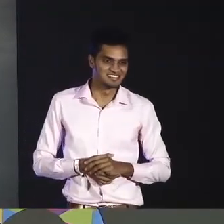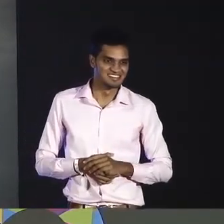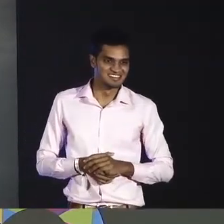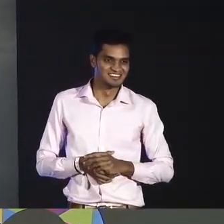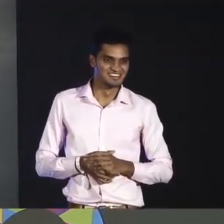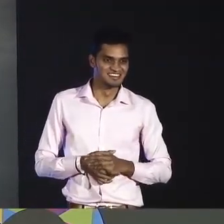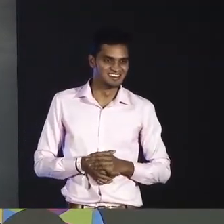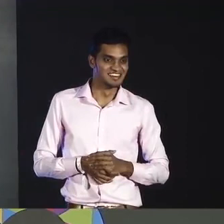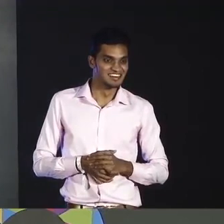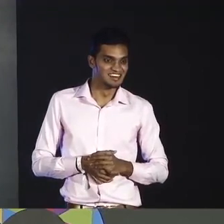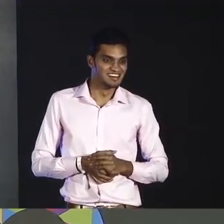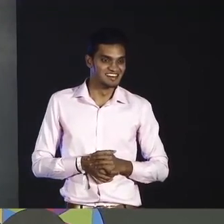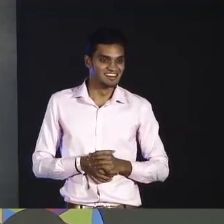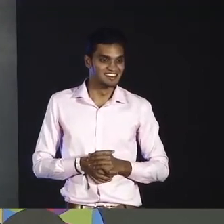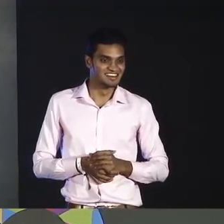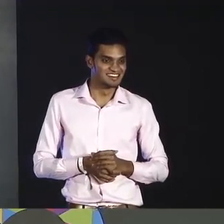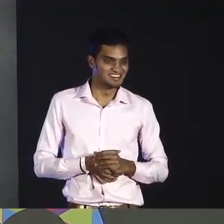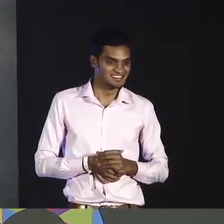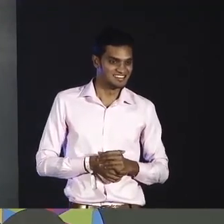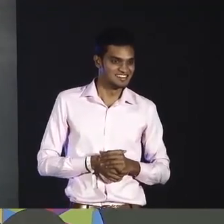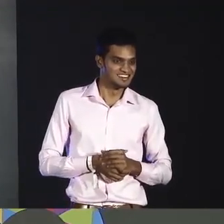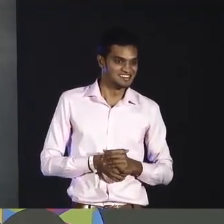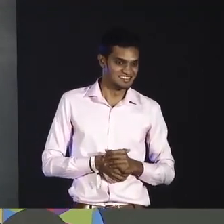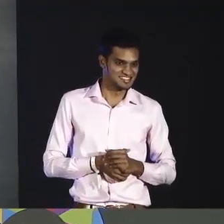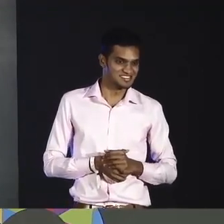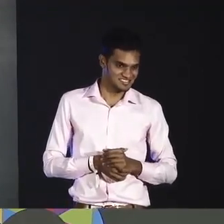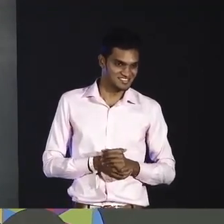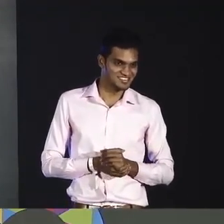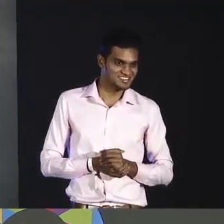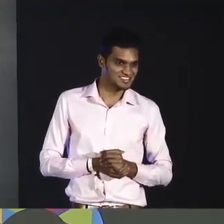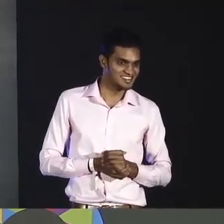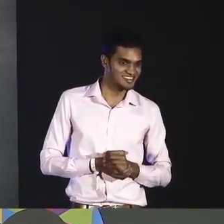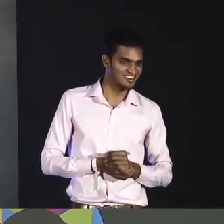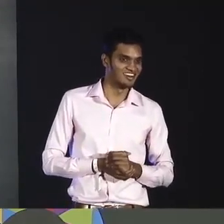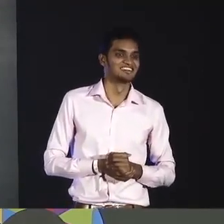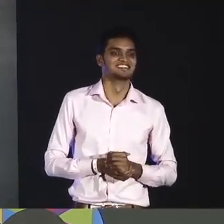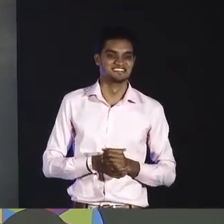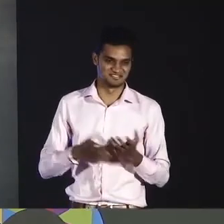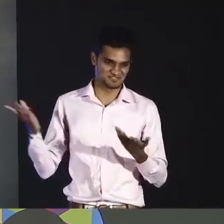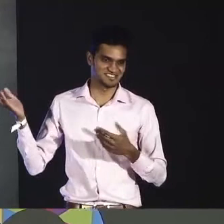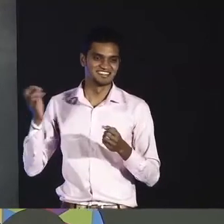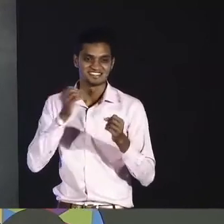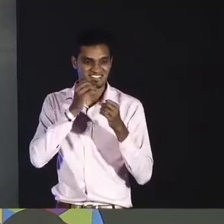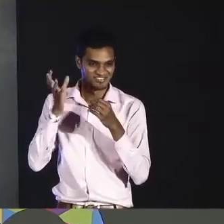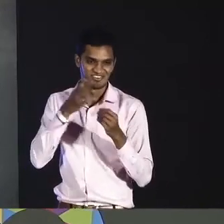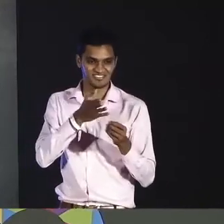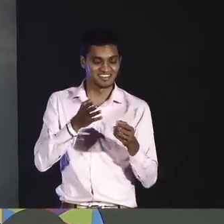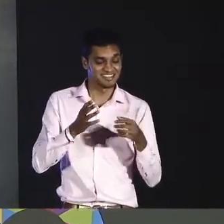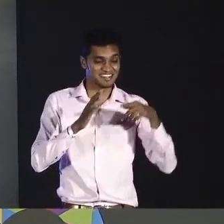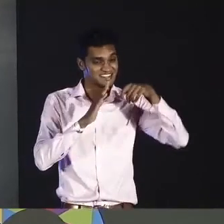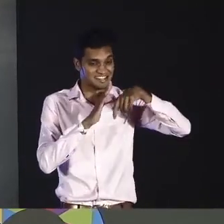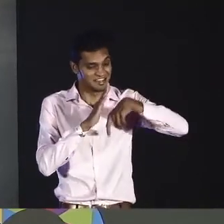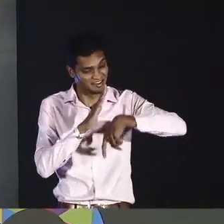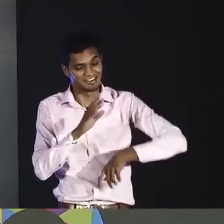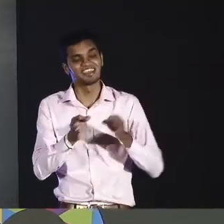I'm going to stop. Just this last line. So just my urge to you is, go from tarka and kutarka to vitarka.